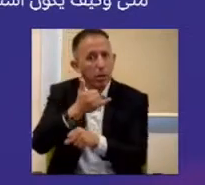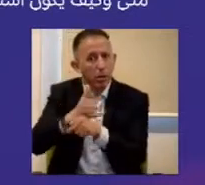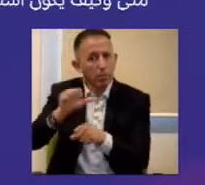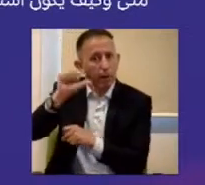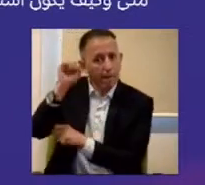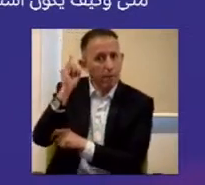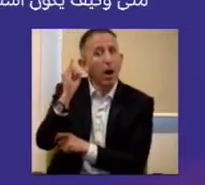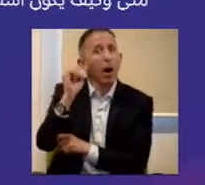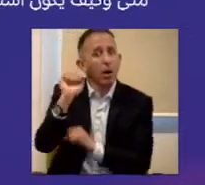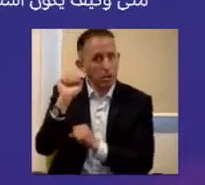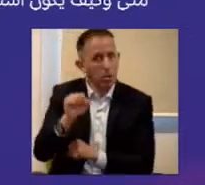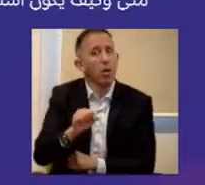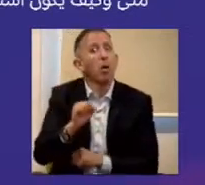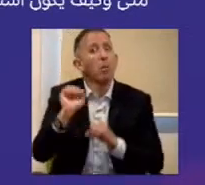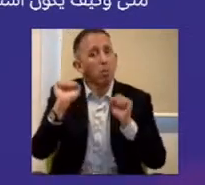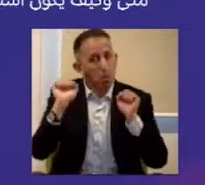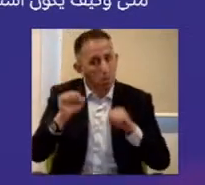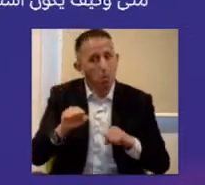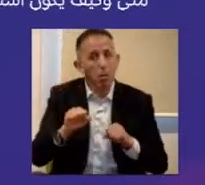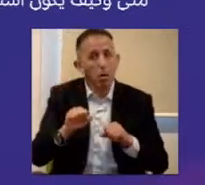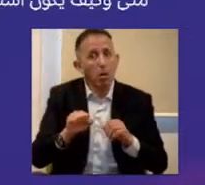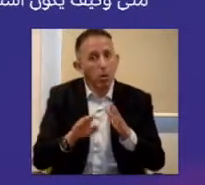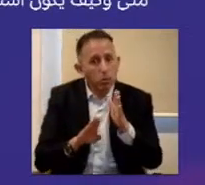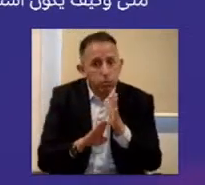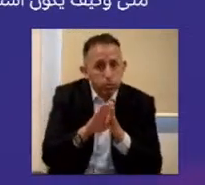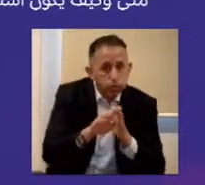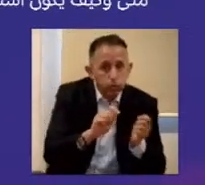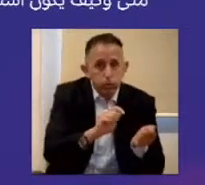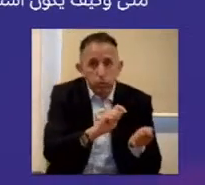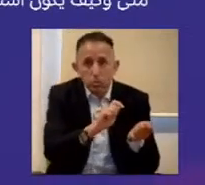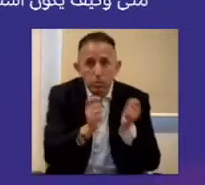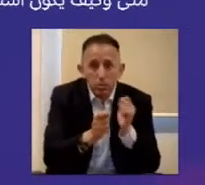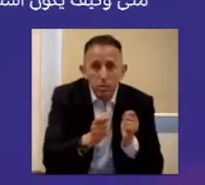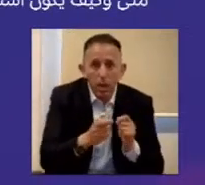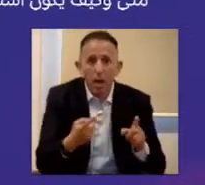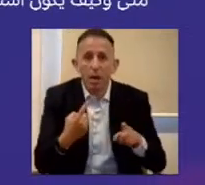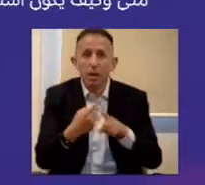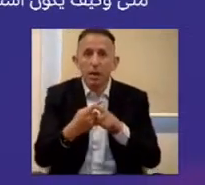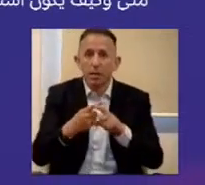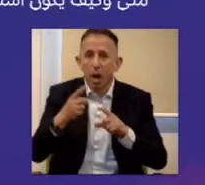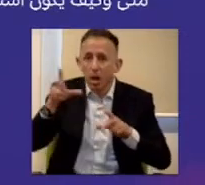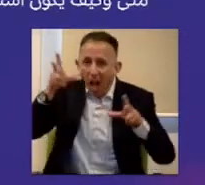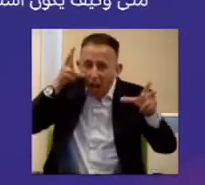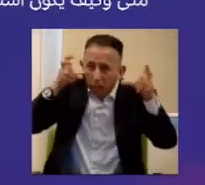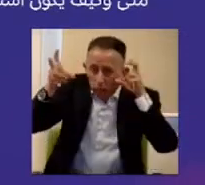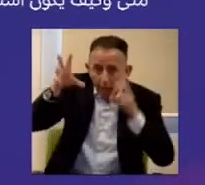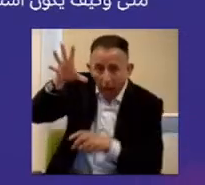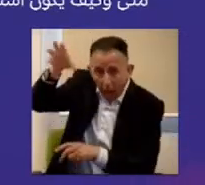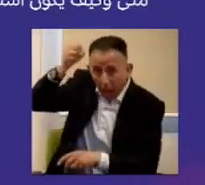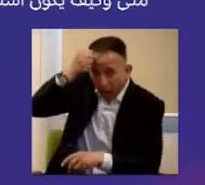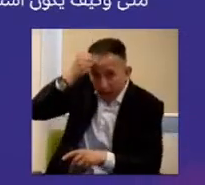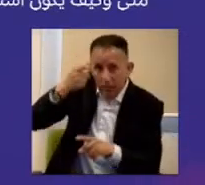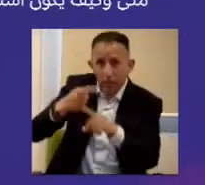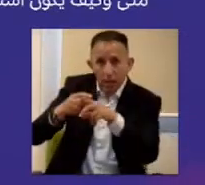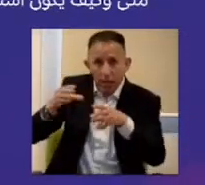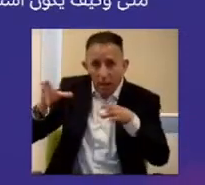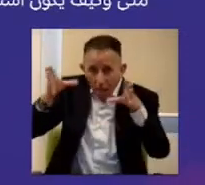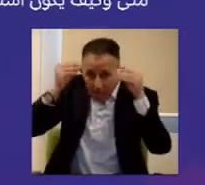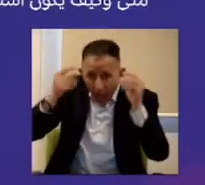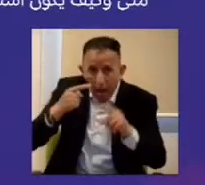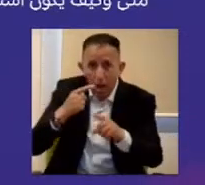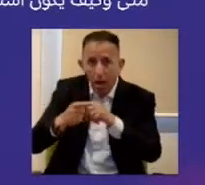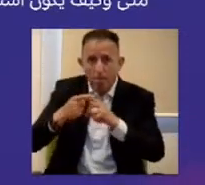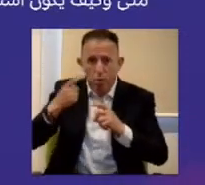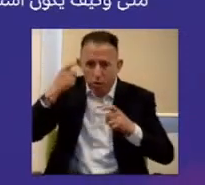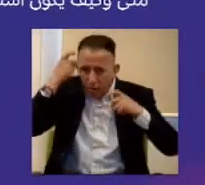efficiently. So these are briefly the four functions that AI has automated about reasoning, perceiving, acting, and